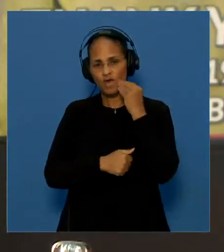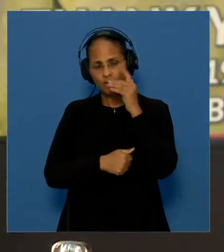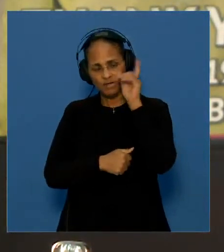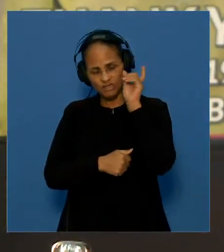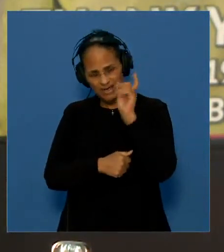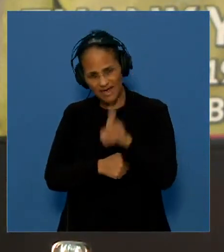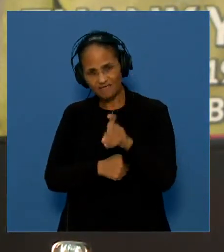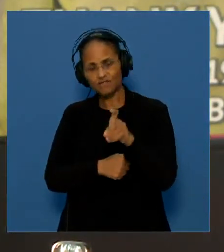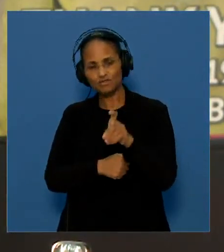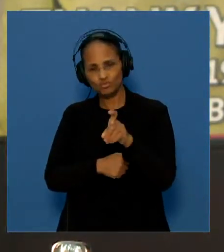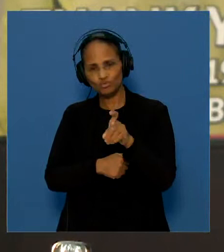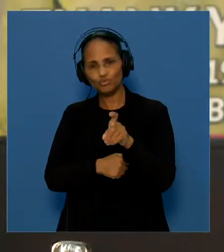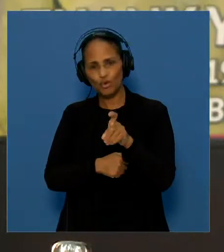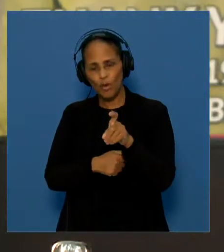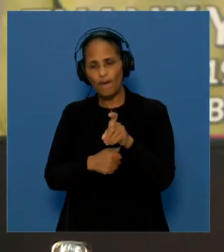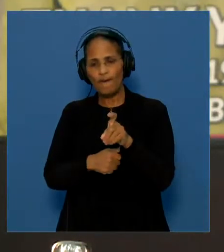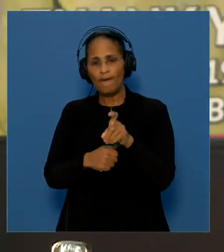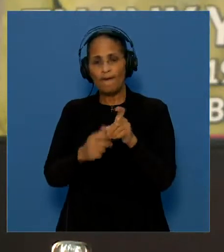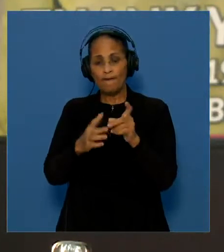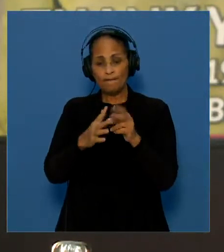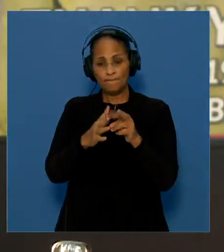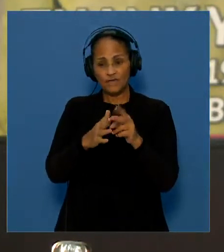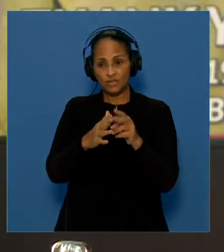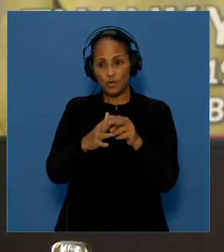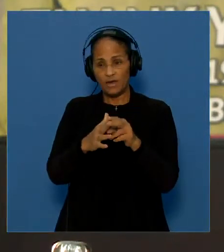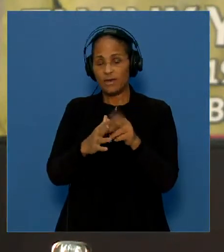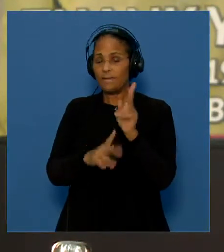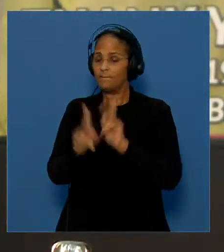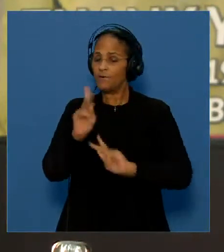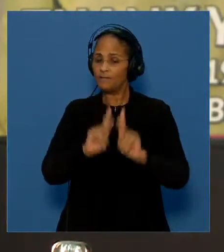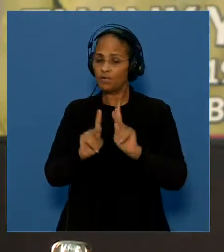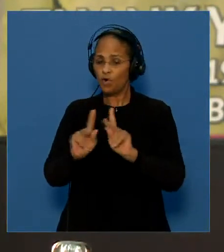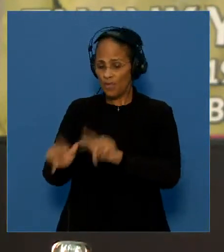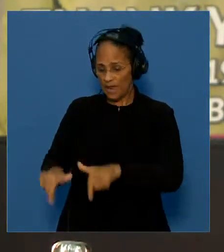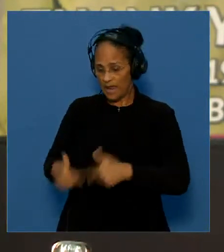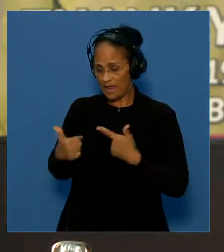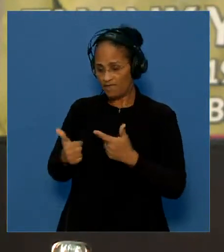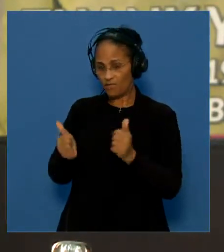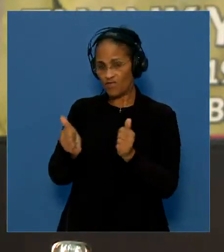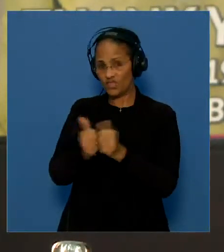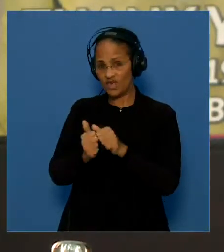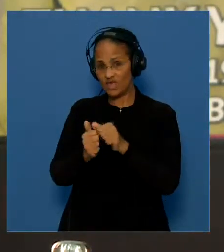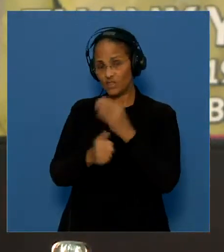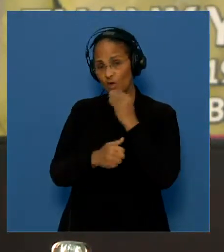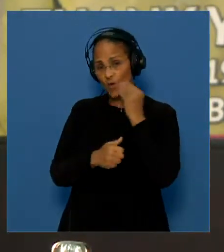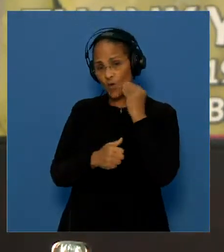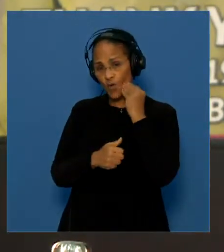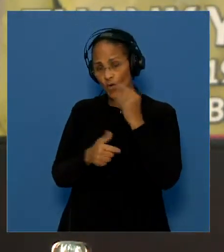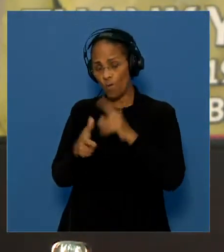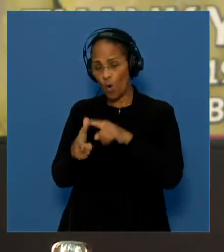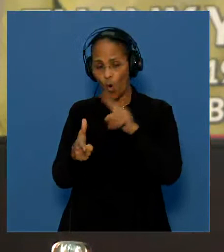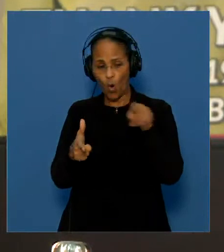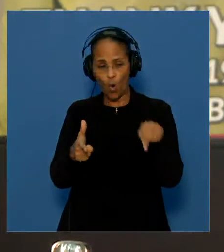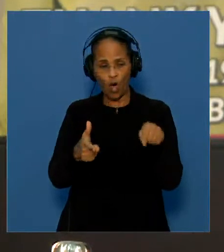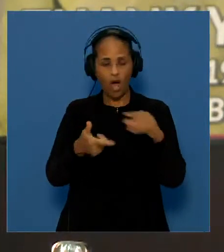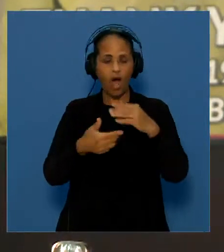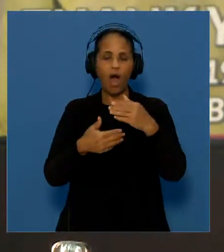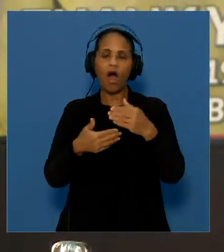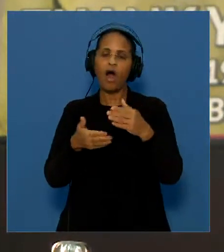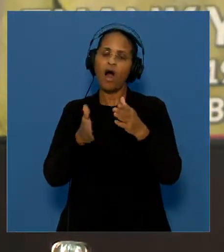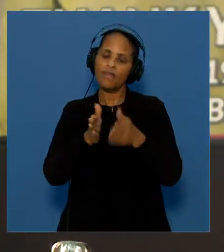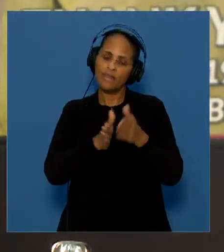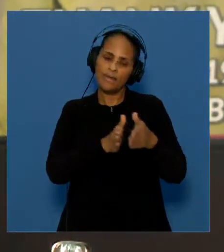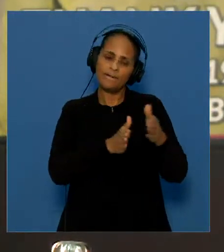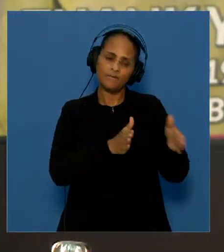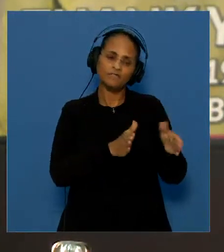distinction drawn between persons that are vulnerable, such as our seniors that live within our household, versus ones that may be our neighbors or our loved ones